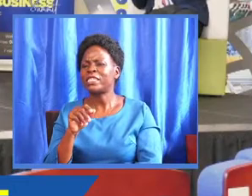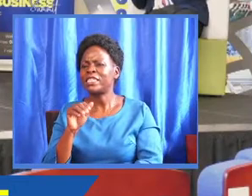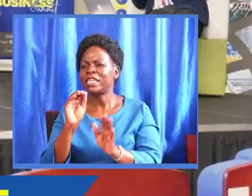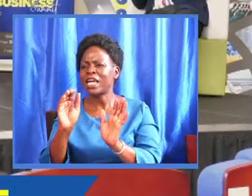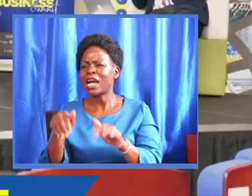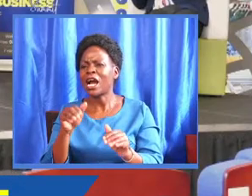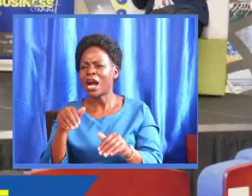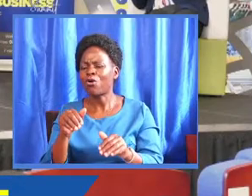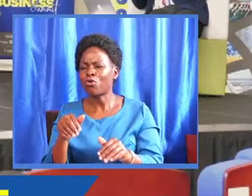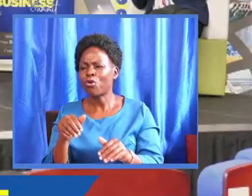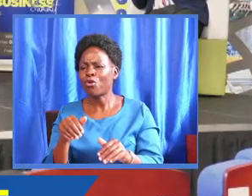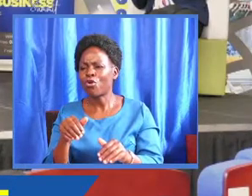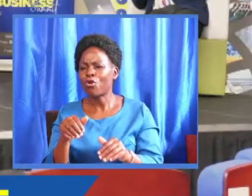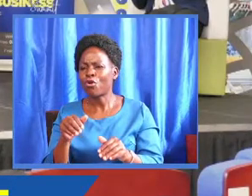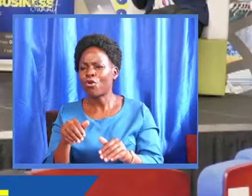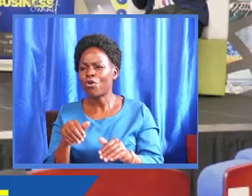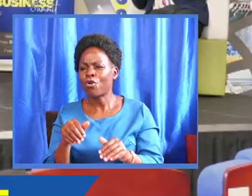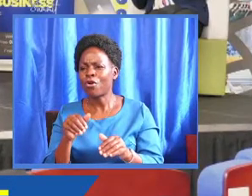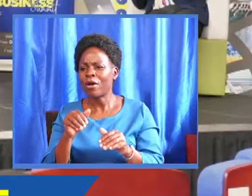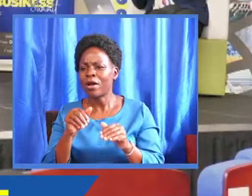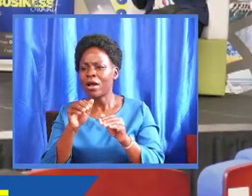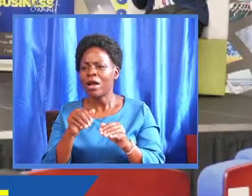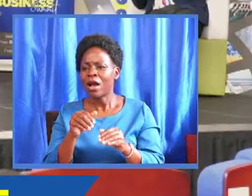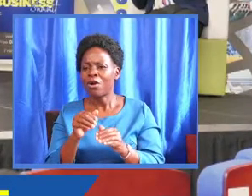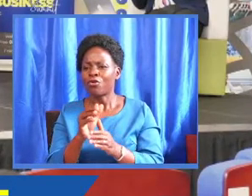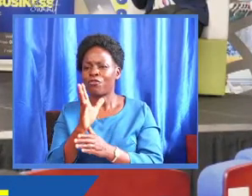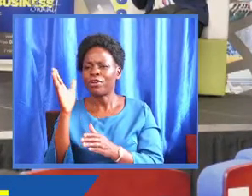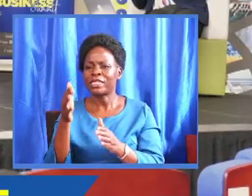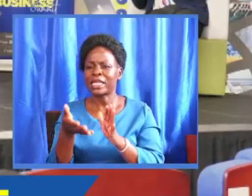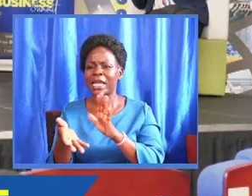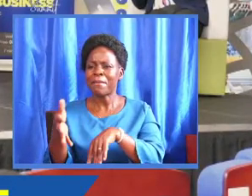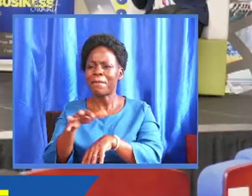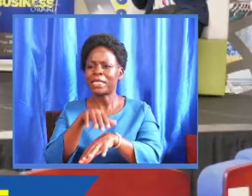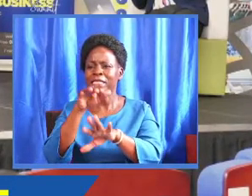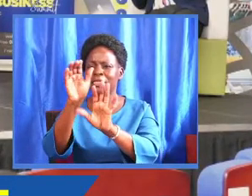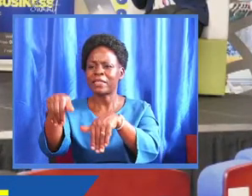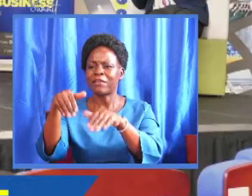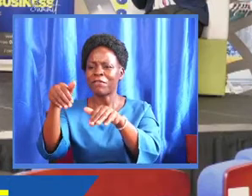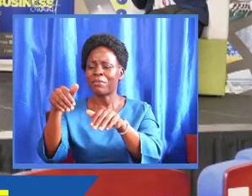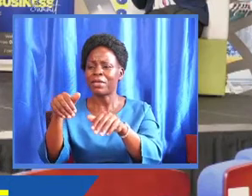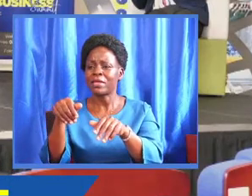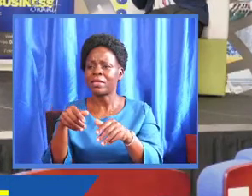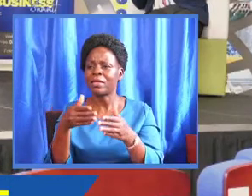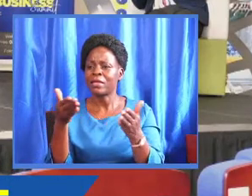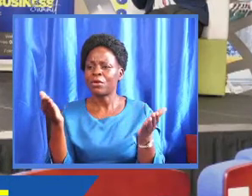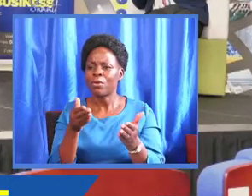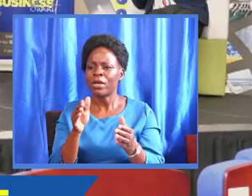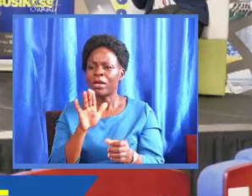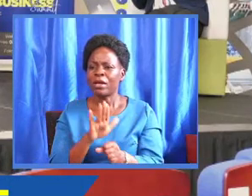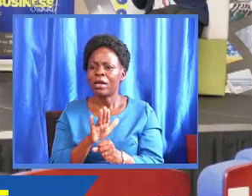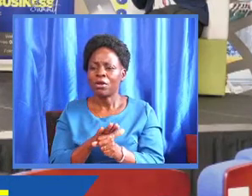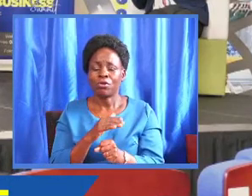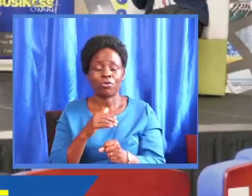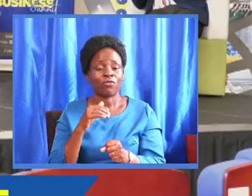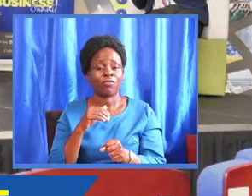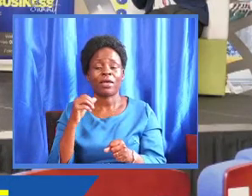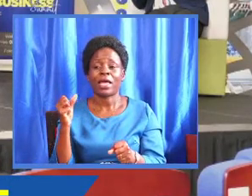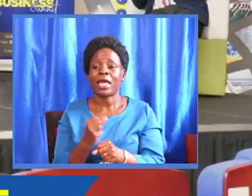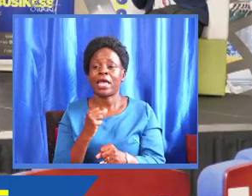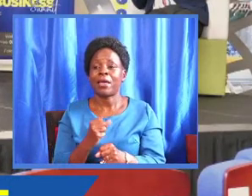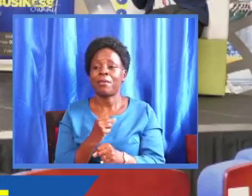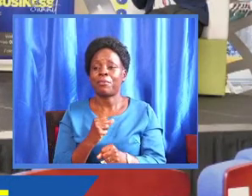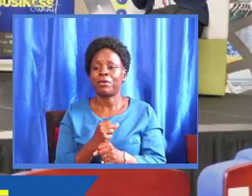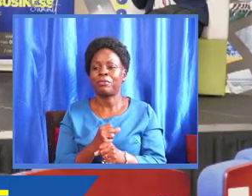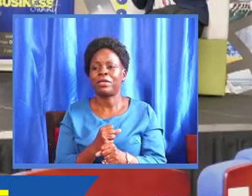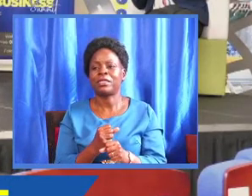think it's what you wanted to write, agroforestry and mixed farming, where a lot of employment can be generated in